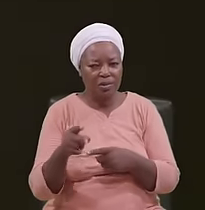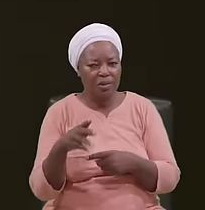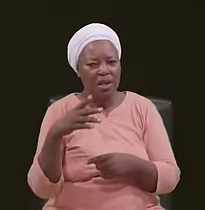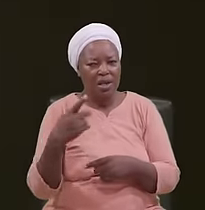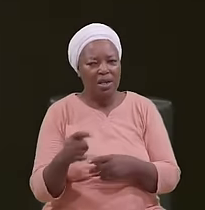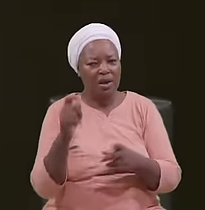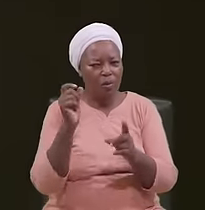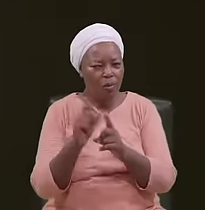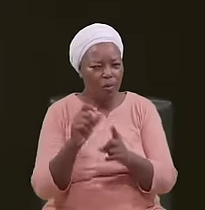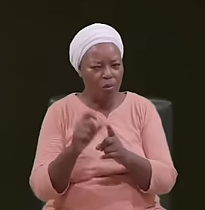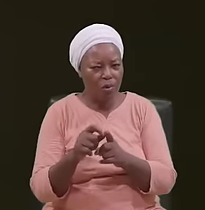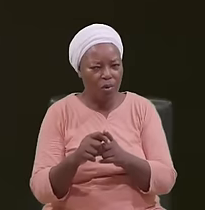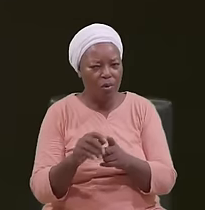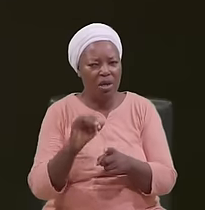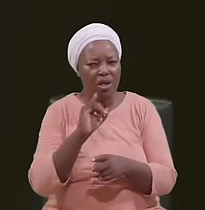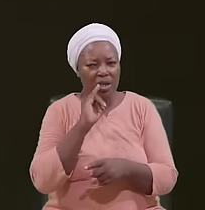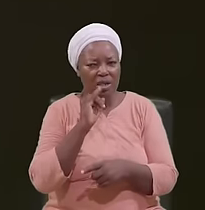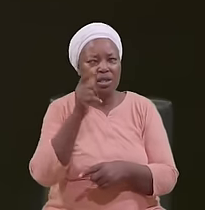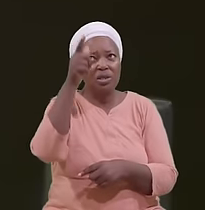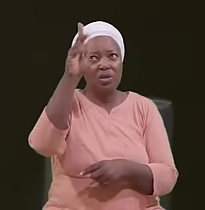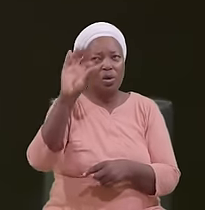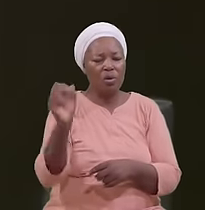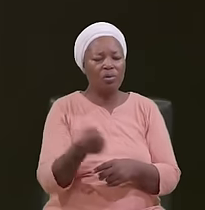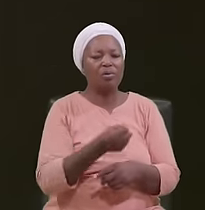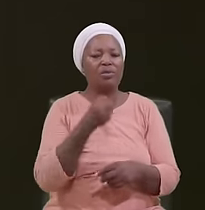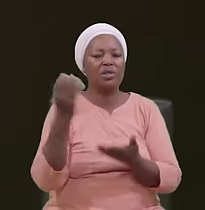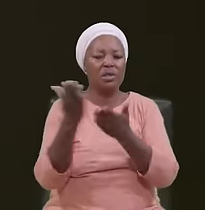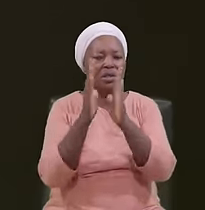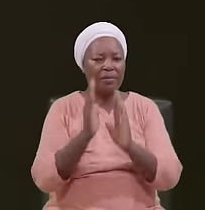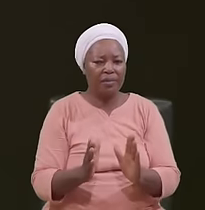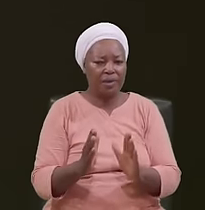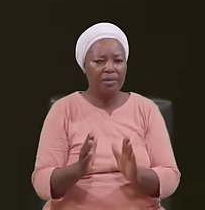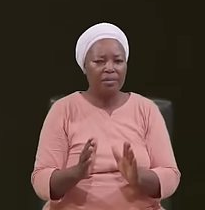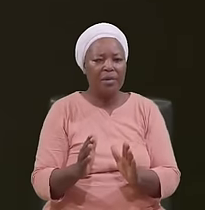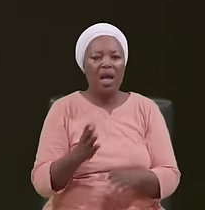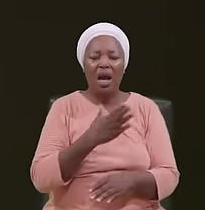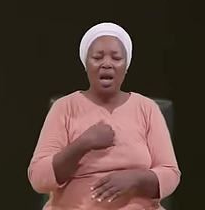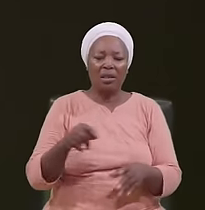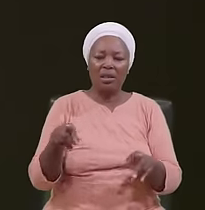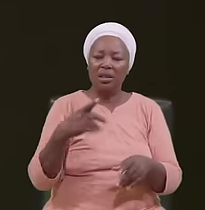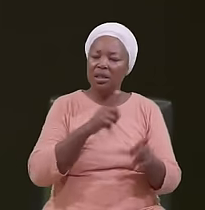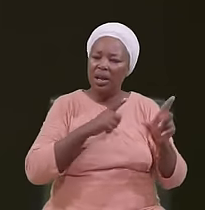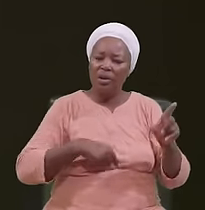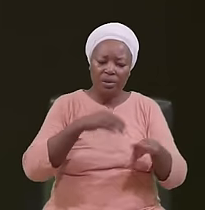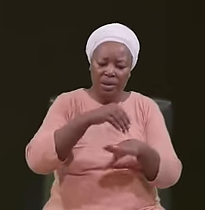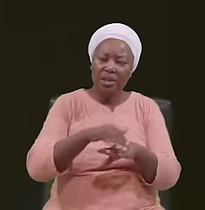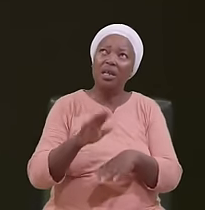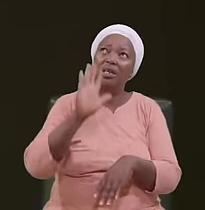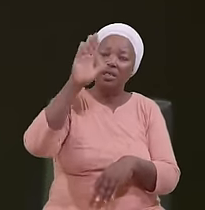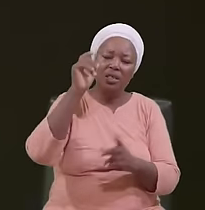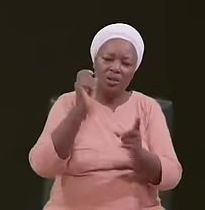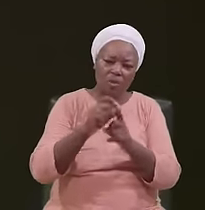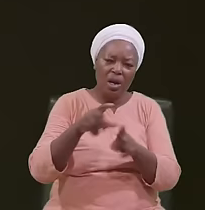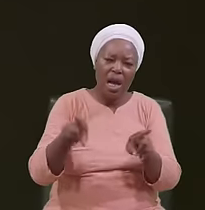word is God's messenger. And the Lord sends the word as